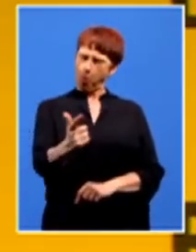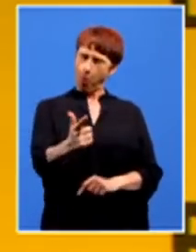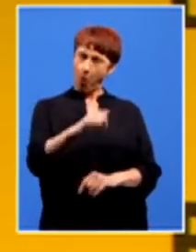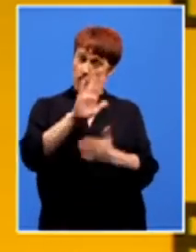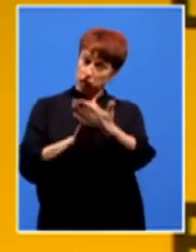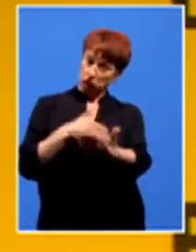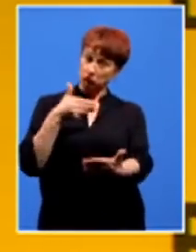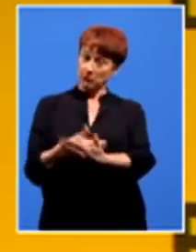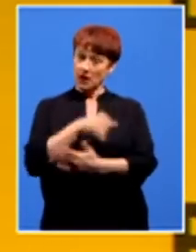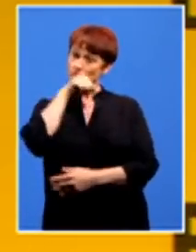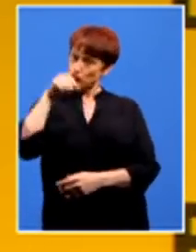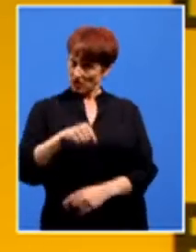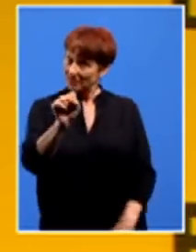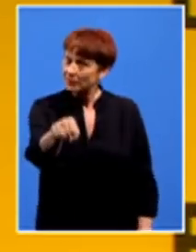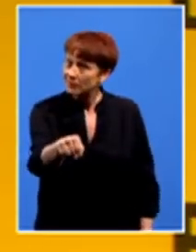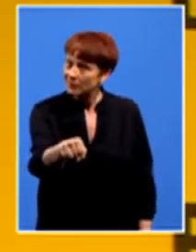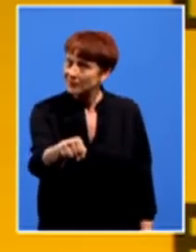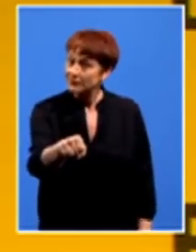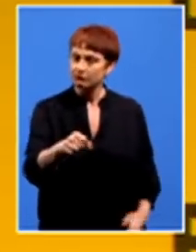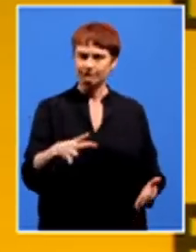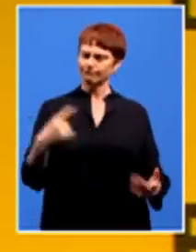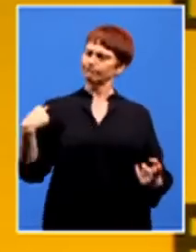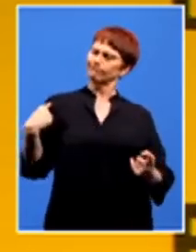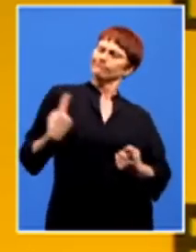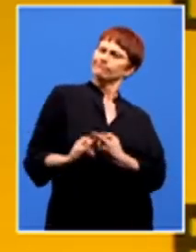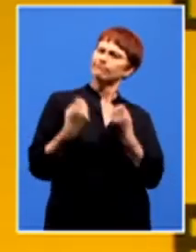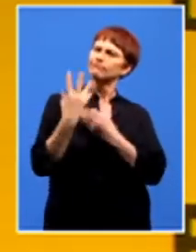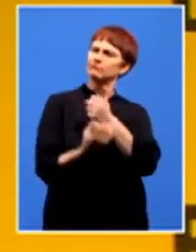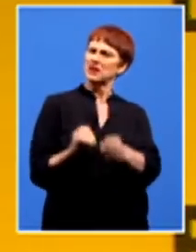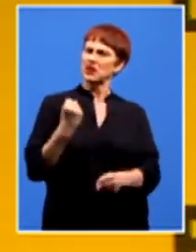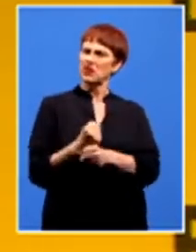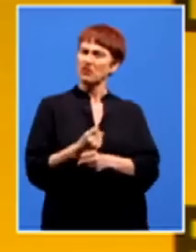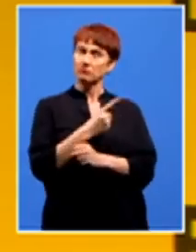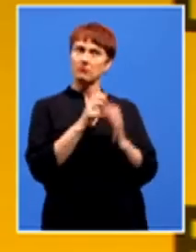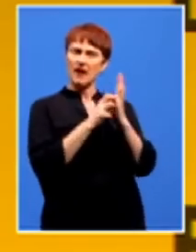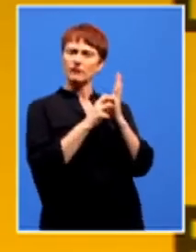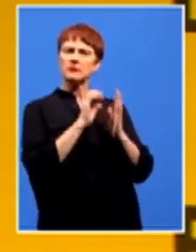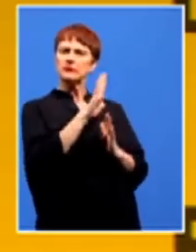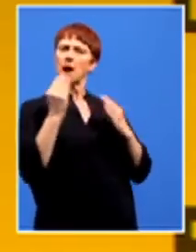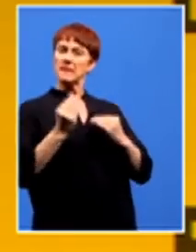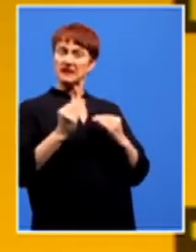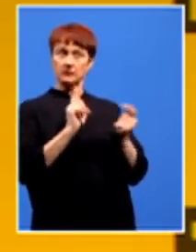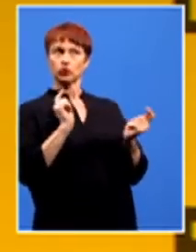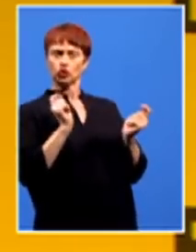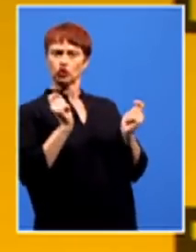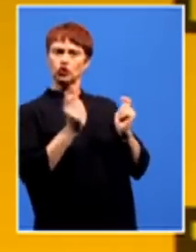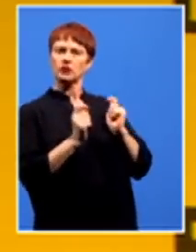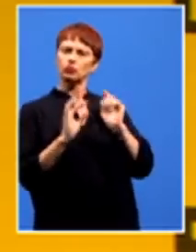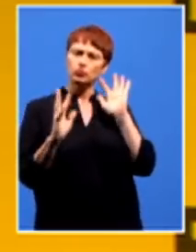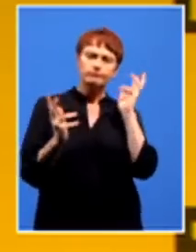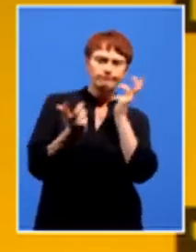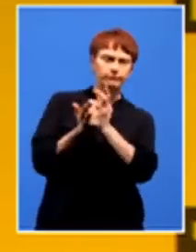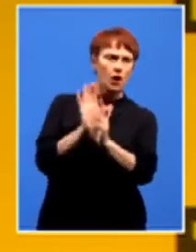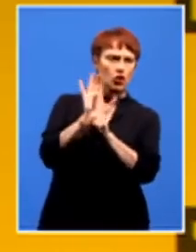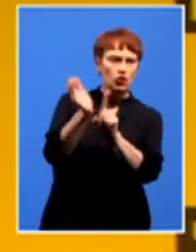the South African advertising industry evolved over the years? Has it become sensitive to minorities, to other cultures,